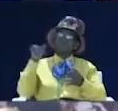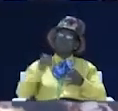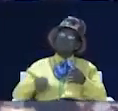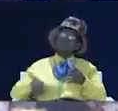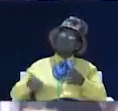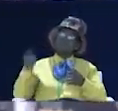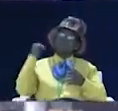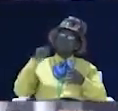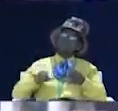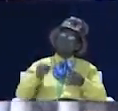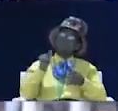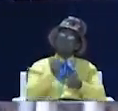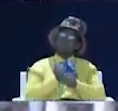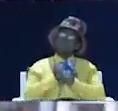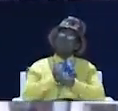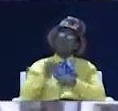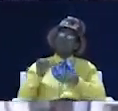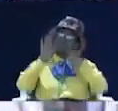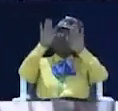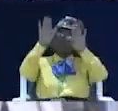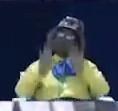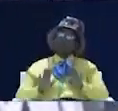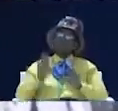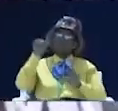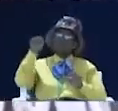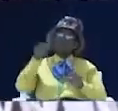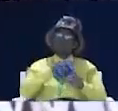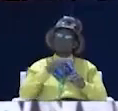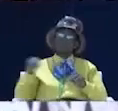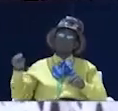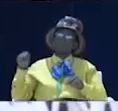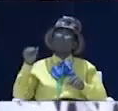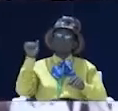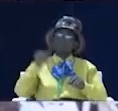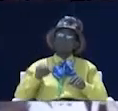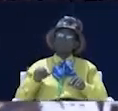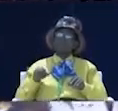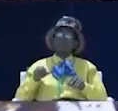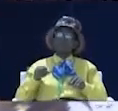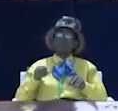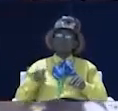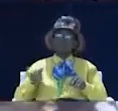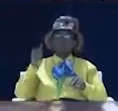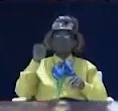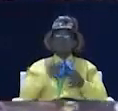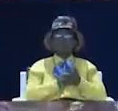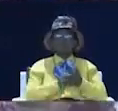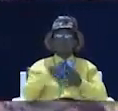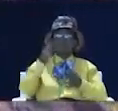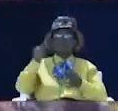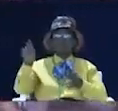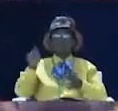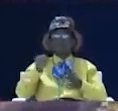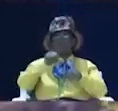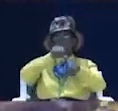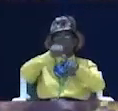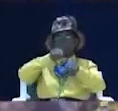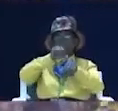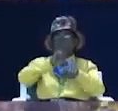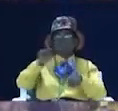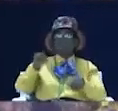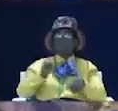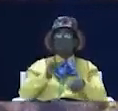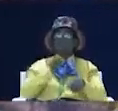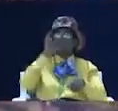Then he discovered that the anointing didn't stop on the chair. It went right down into the